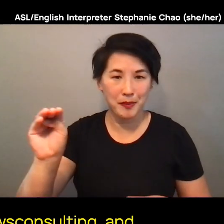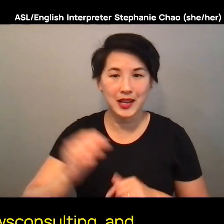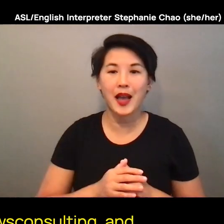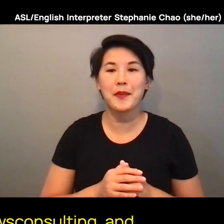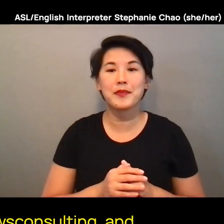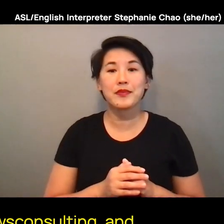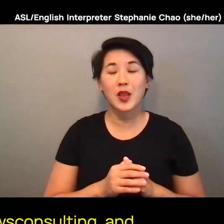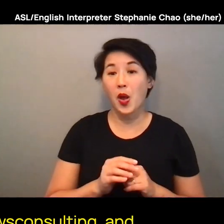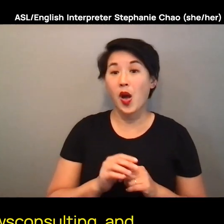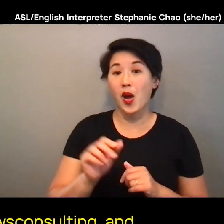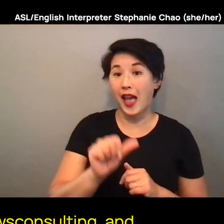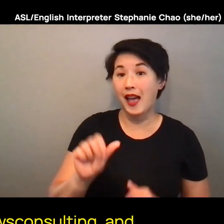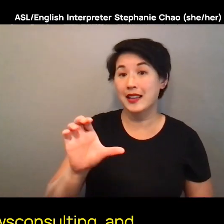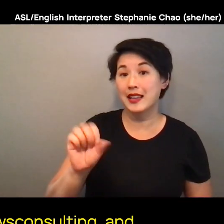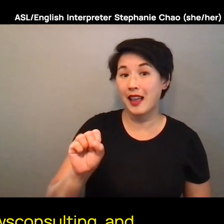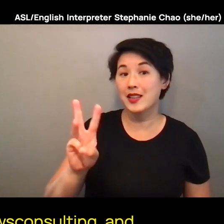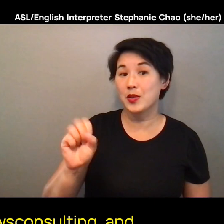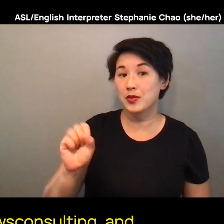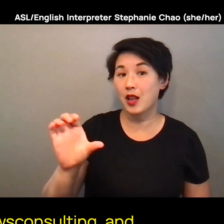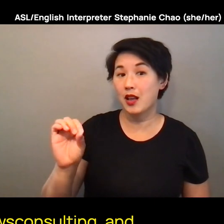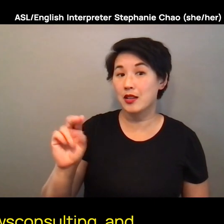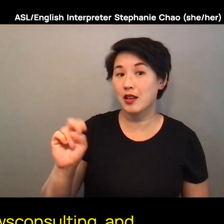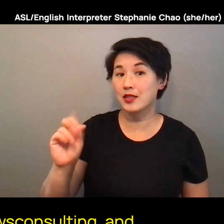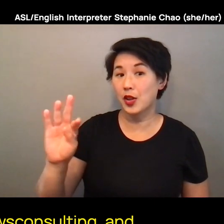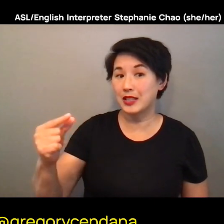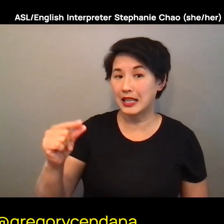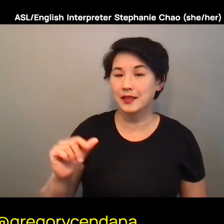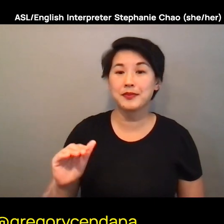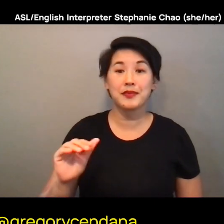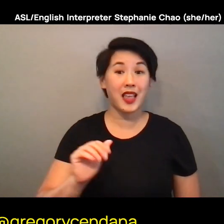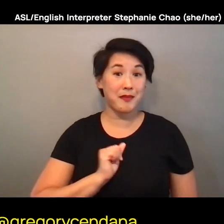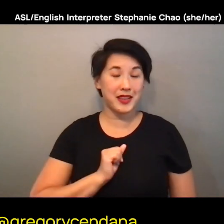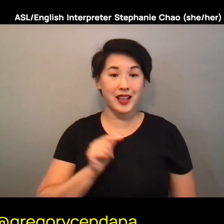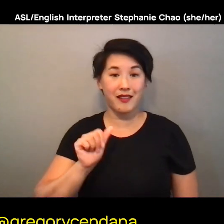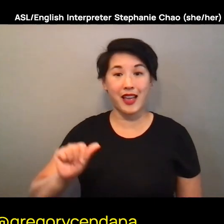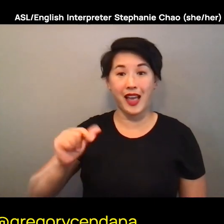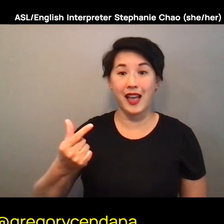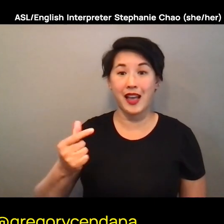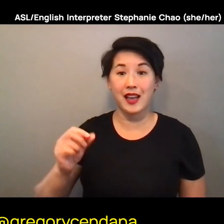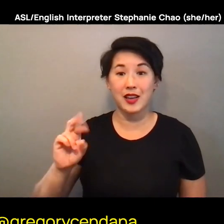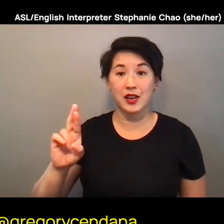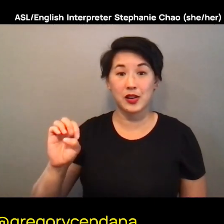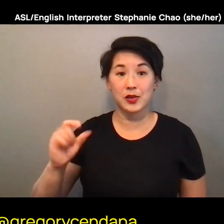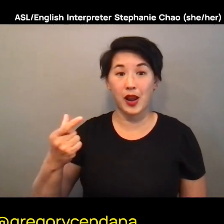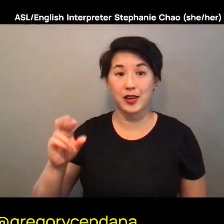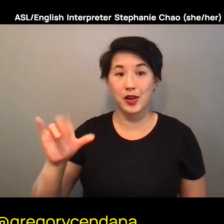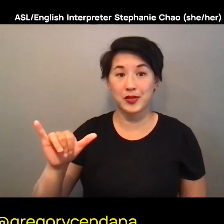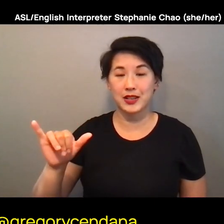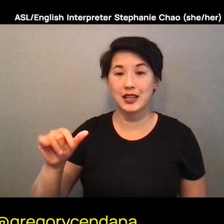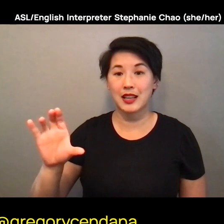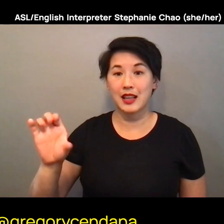at CSWS Consulting and at Gregory Sendana at